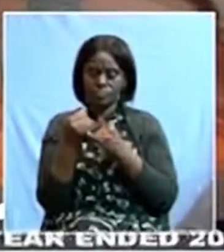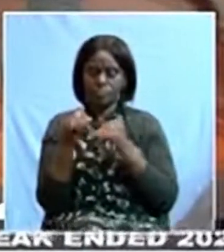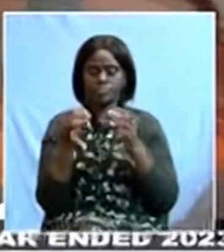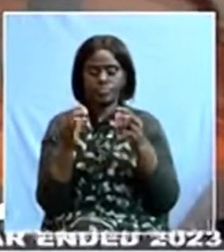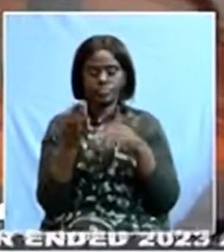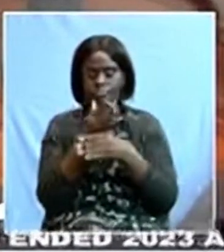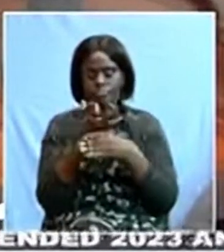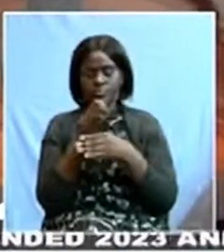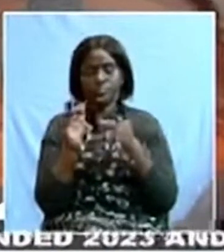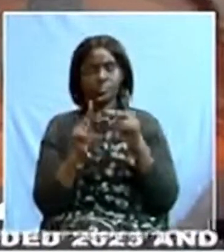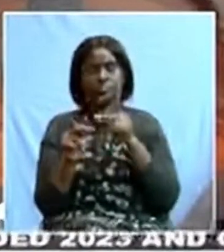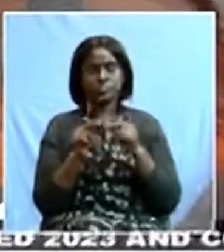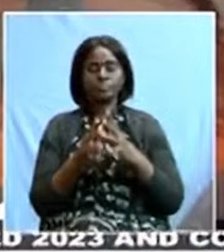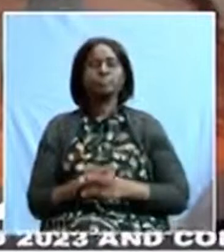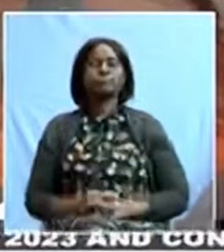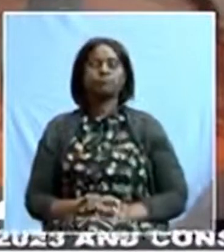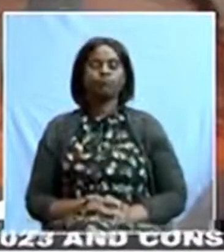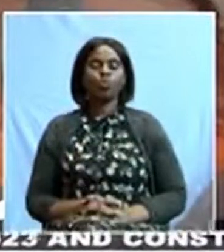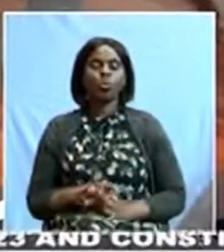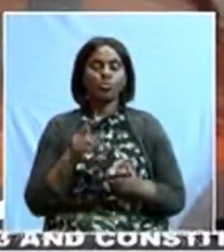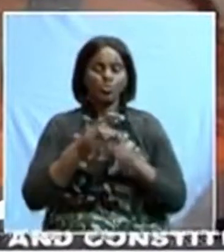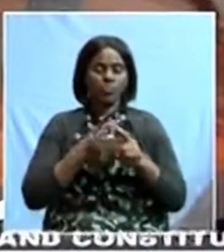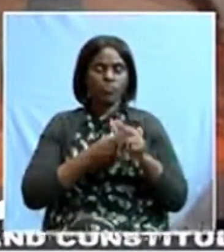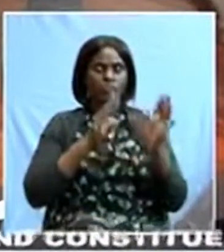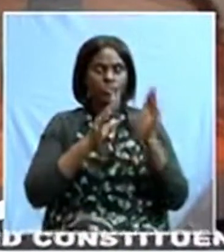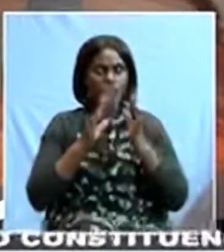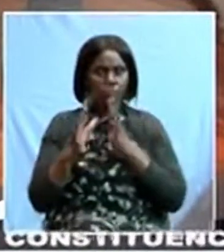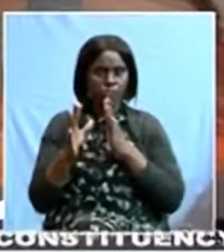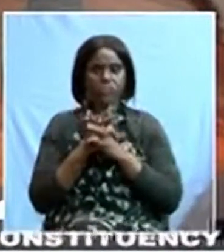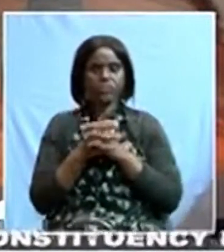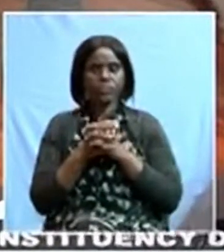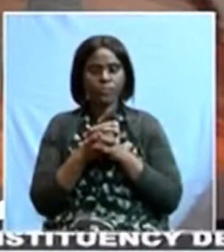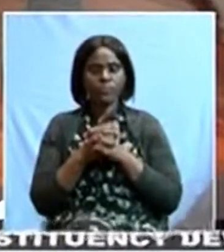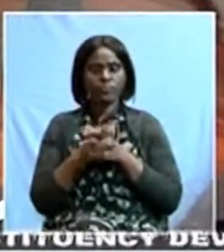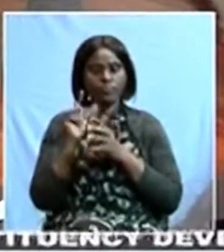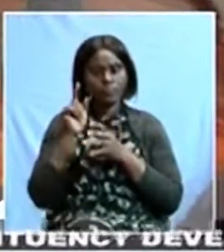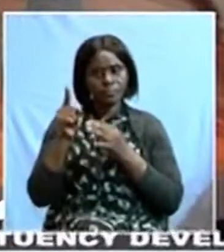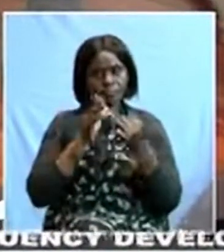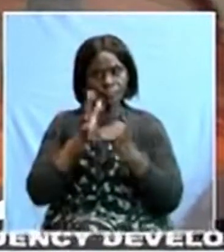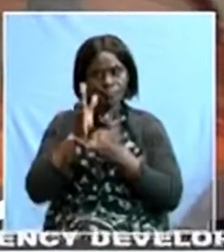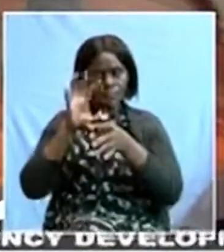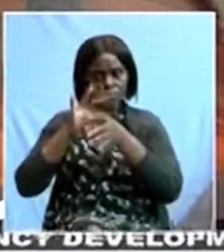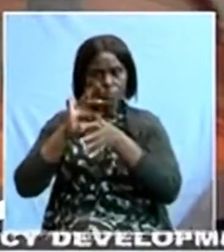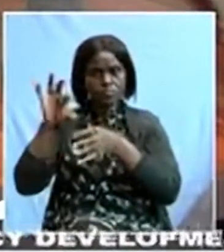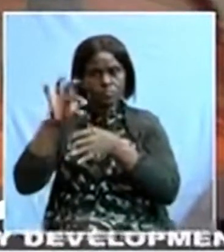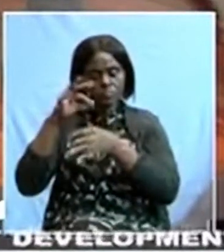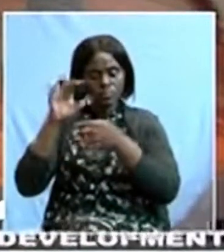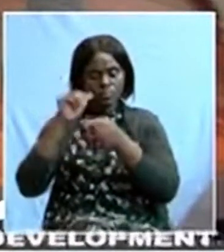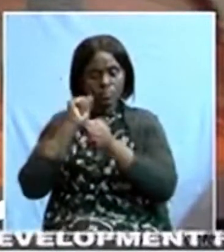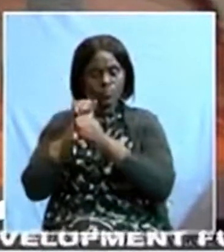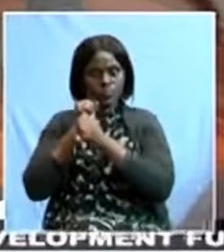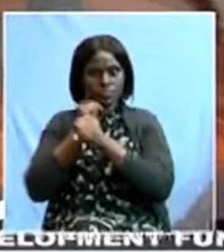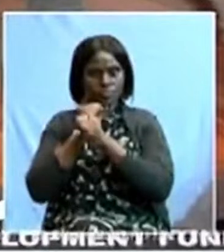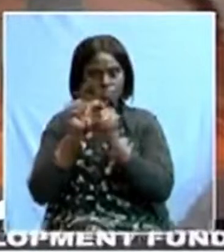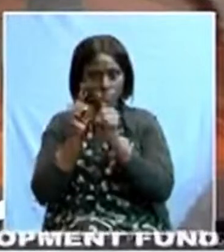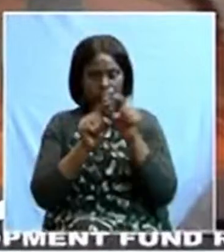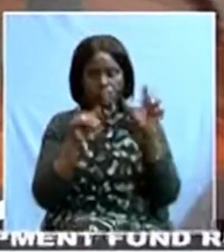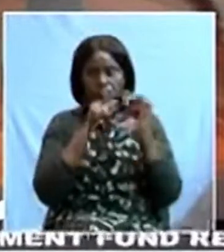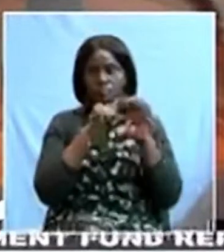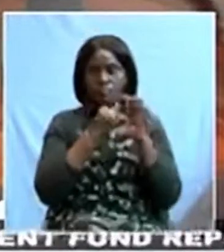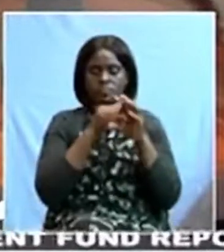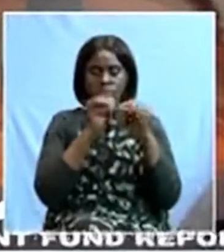traders monthly. Remedial measures. Through stakeholders collaboration and